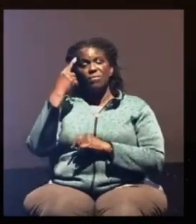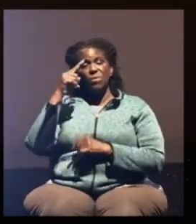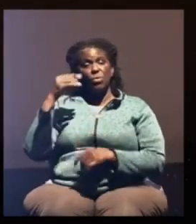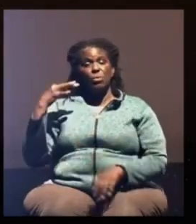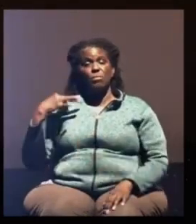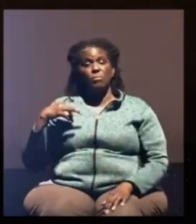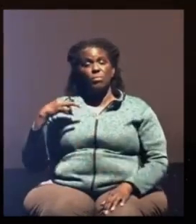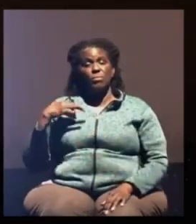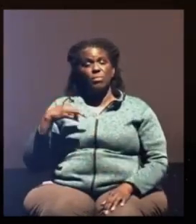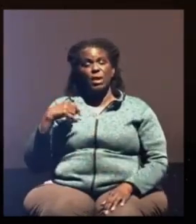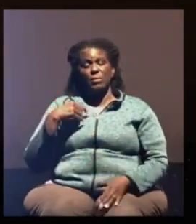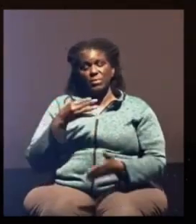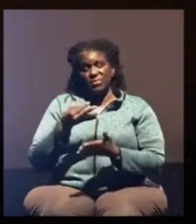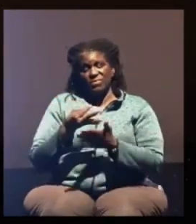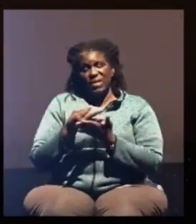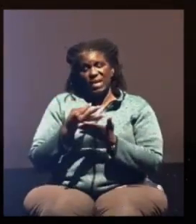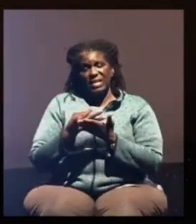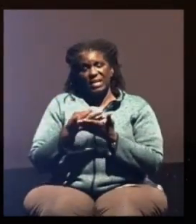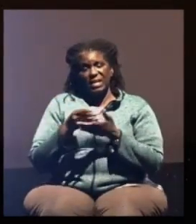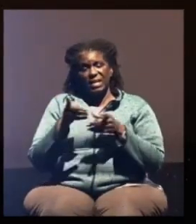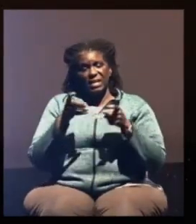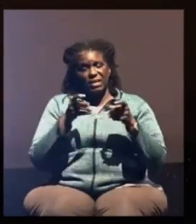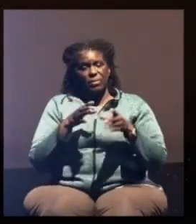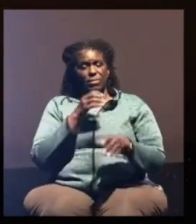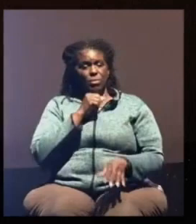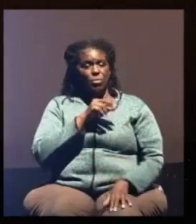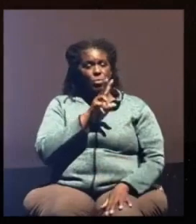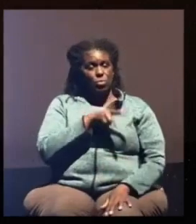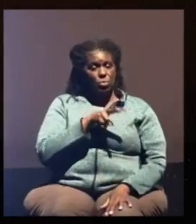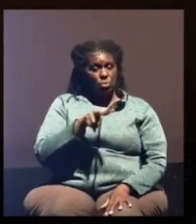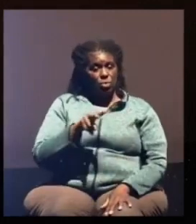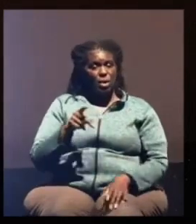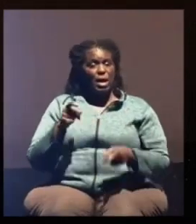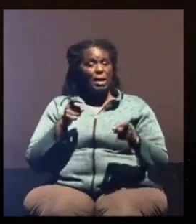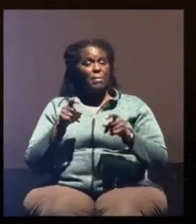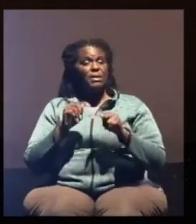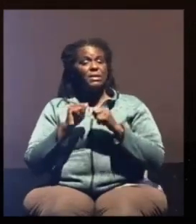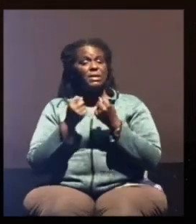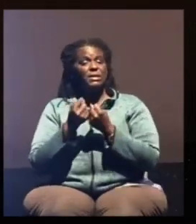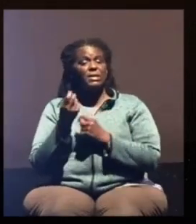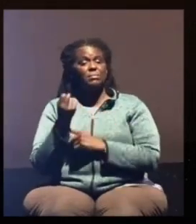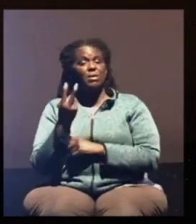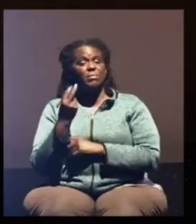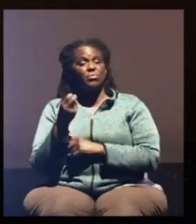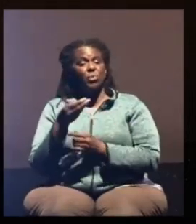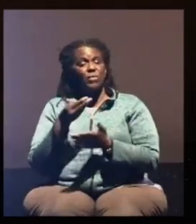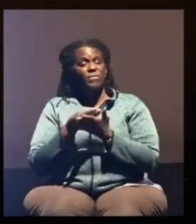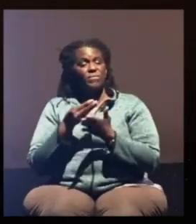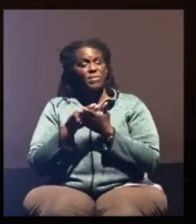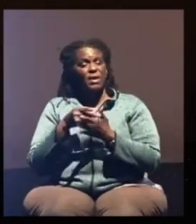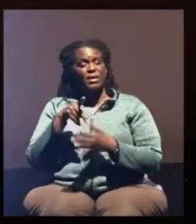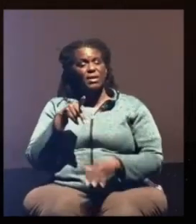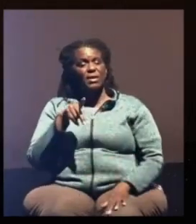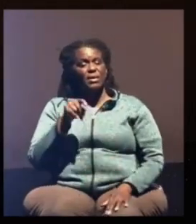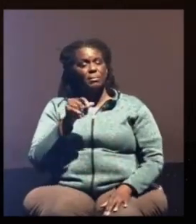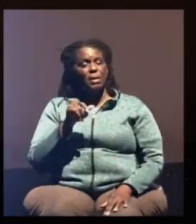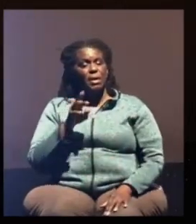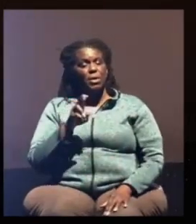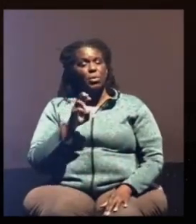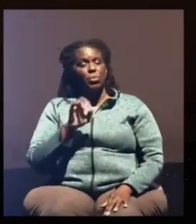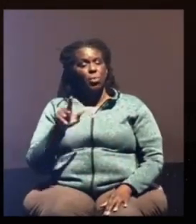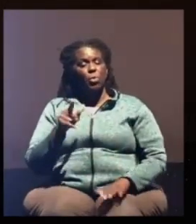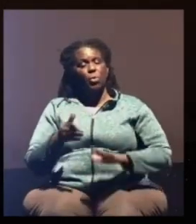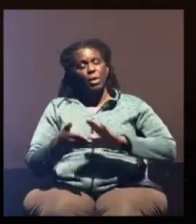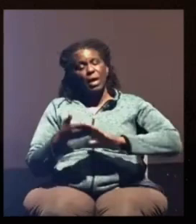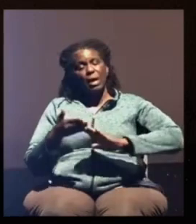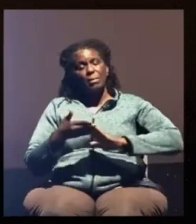was a finance director. At 22 years old, I managed a team of 12 in finance, payroll, and operations dispatch,